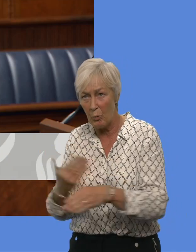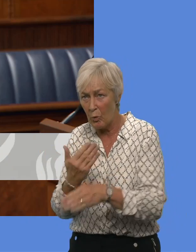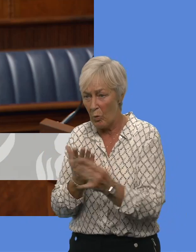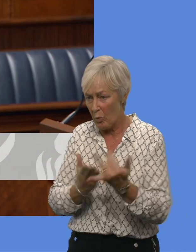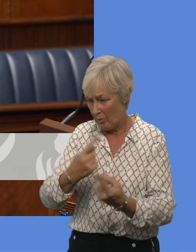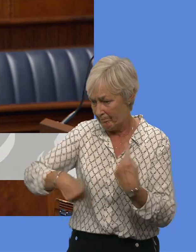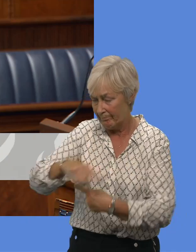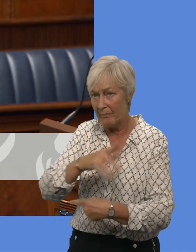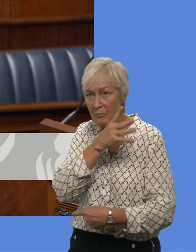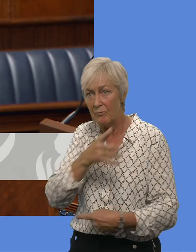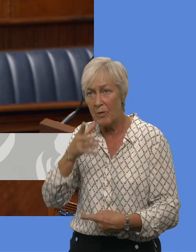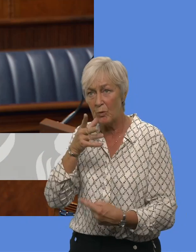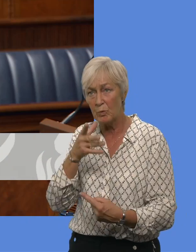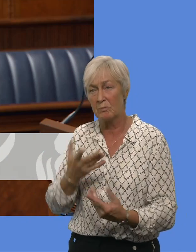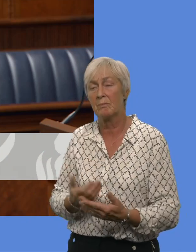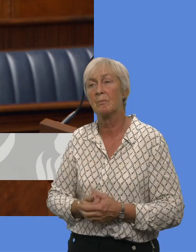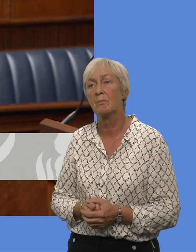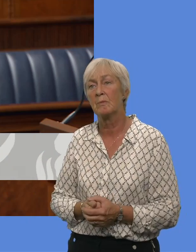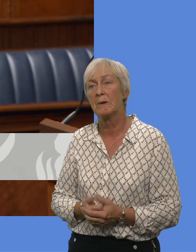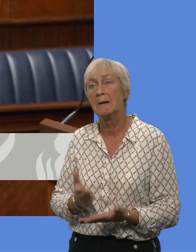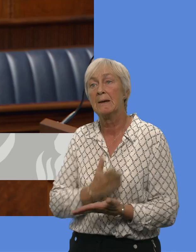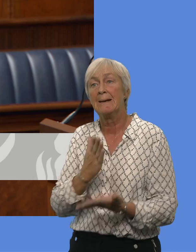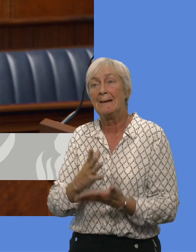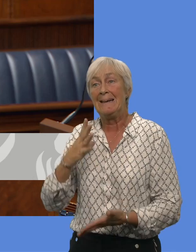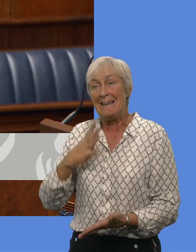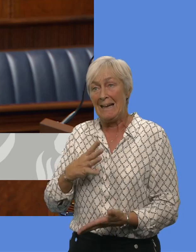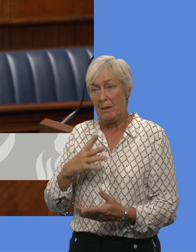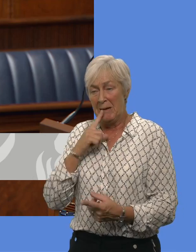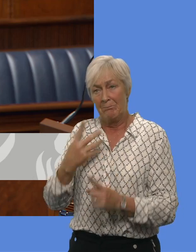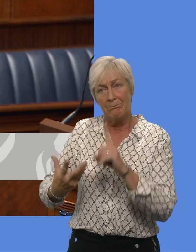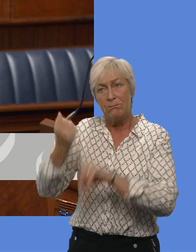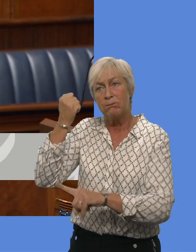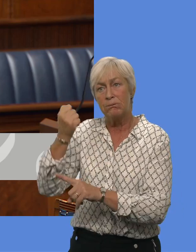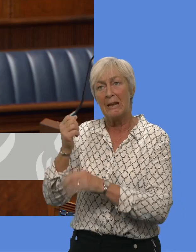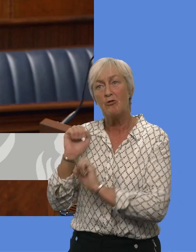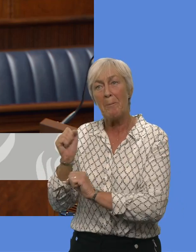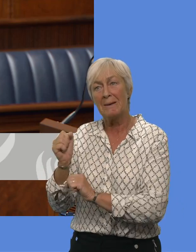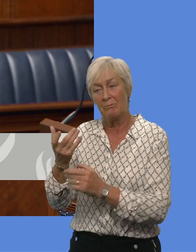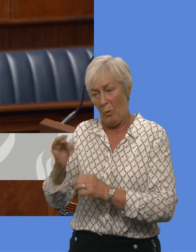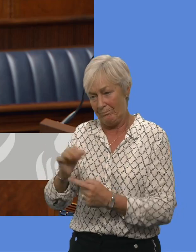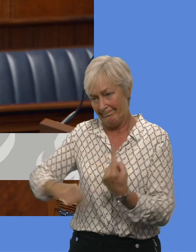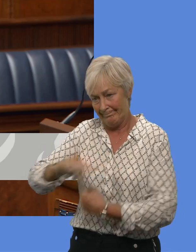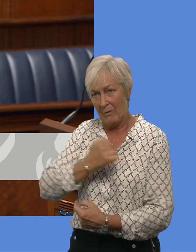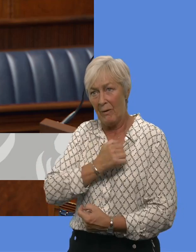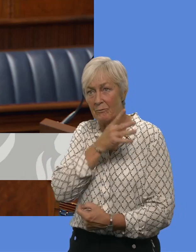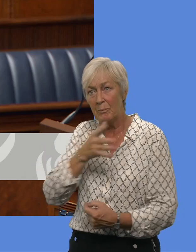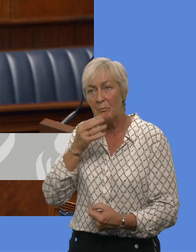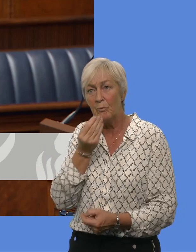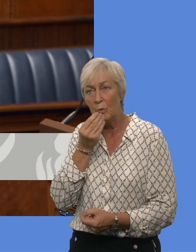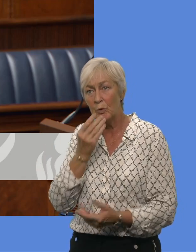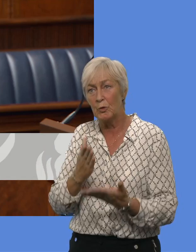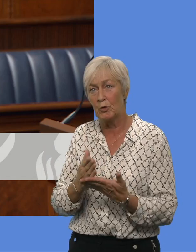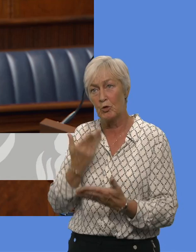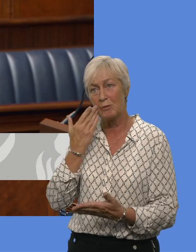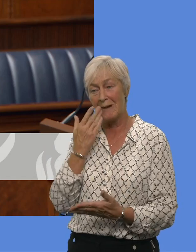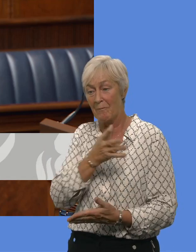our farmers and across rural communities. So, of course, we need to be champions of that. I spoke very recently at the